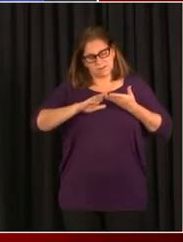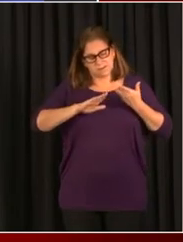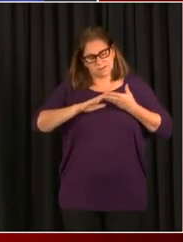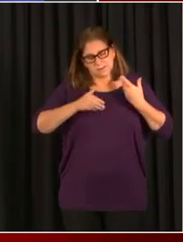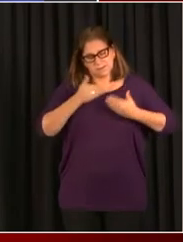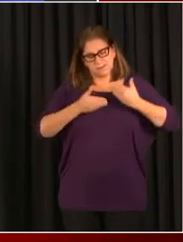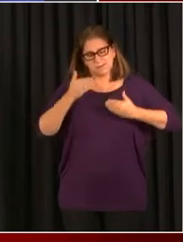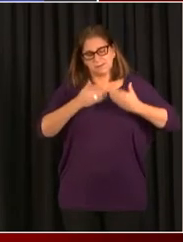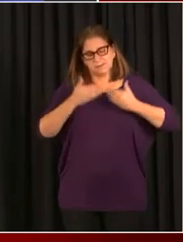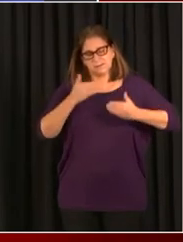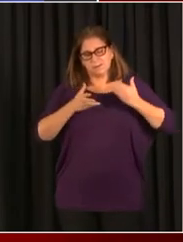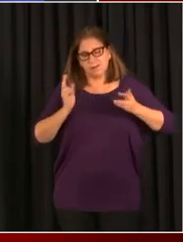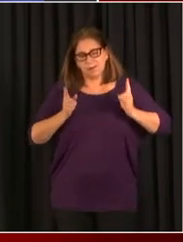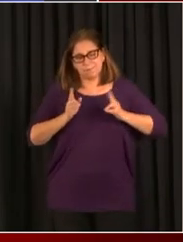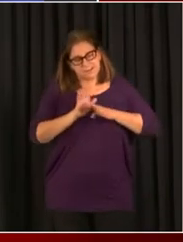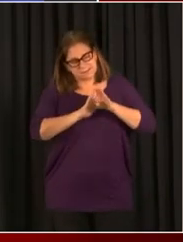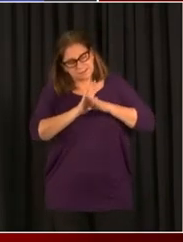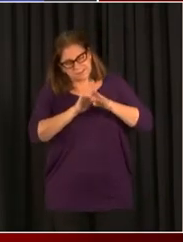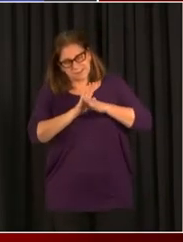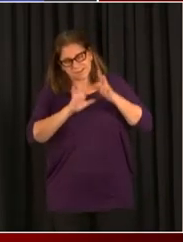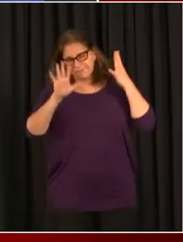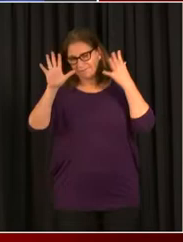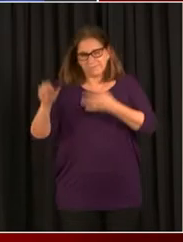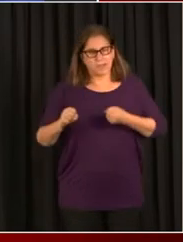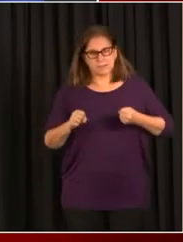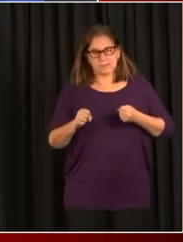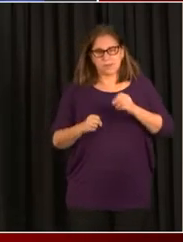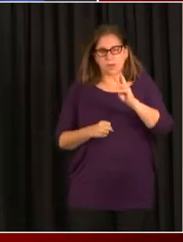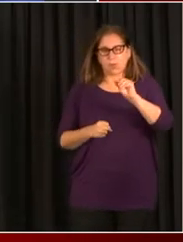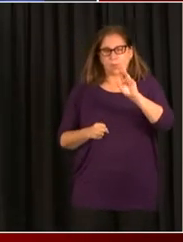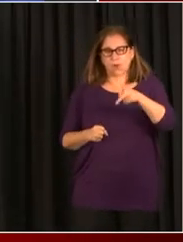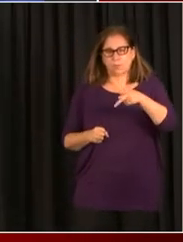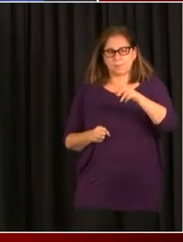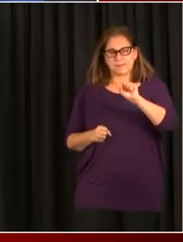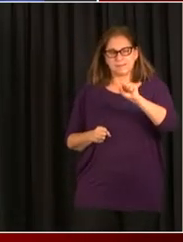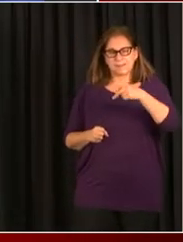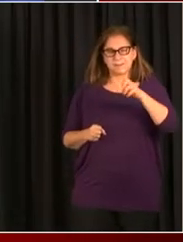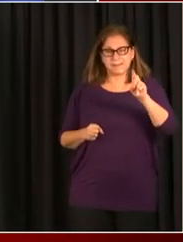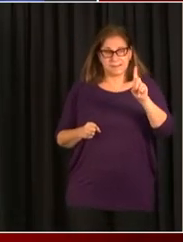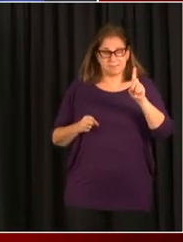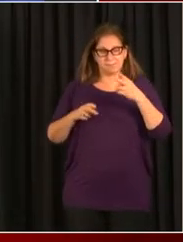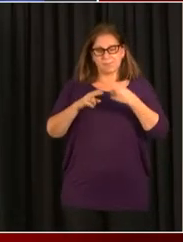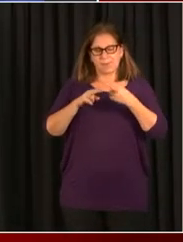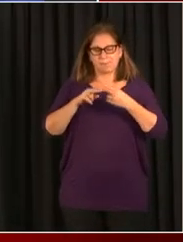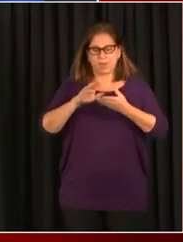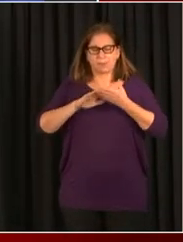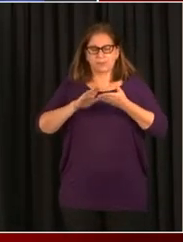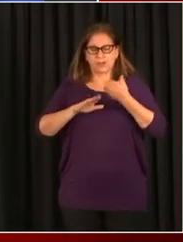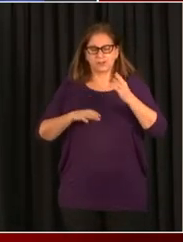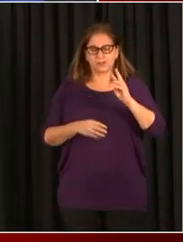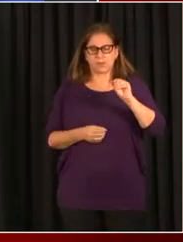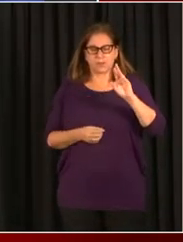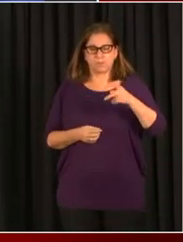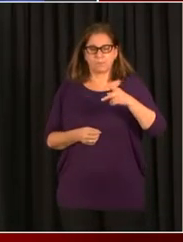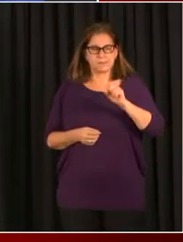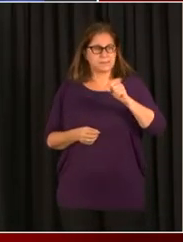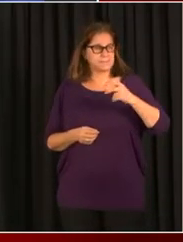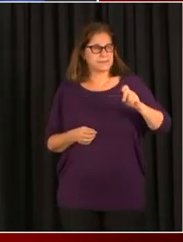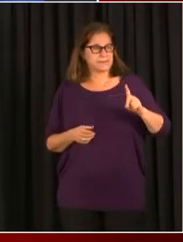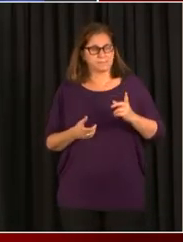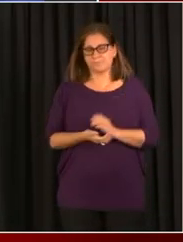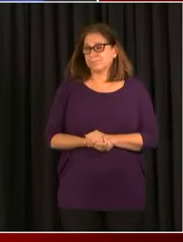conversations directly with General Perna and individuals with the CDC, have progressed to date.